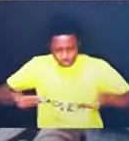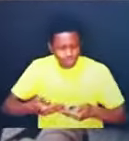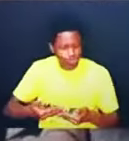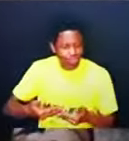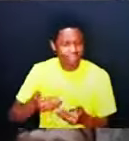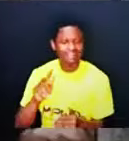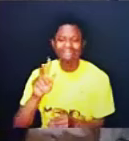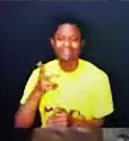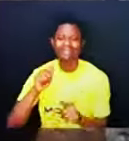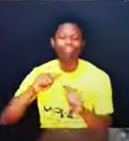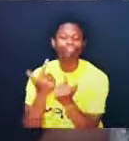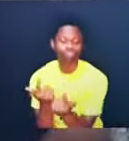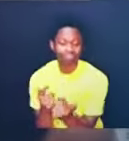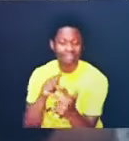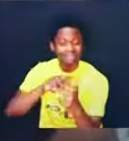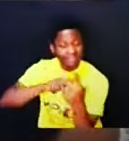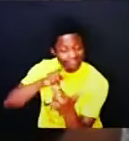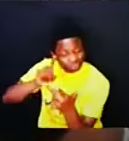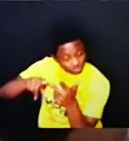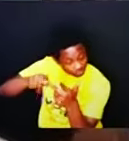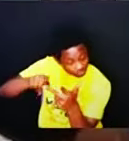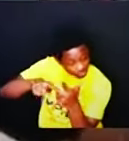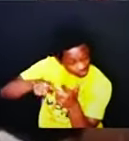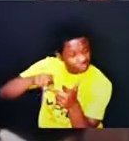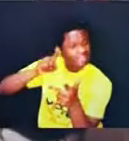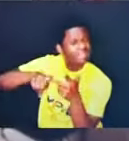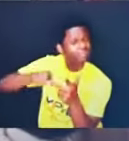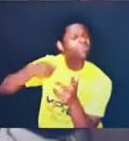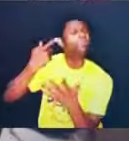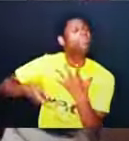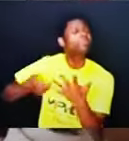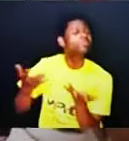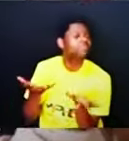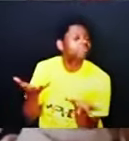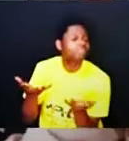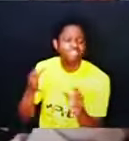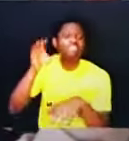salvation, the church, the new community of God.